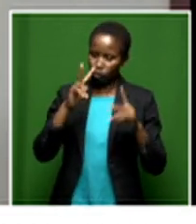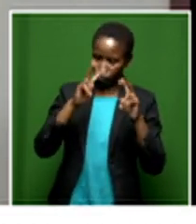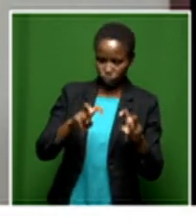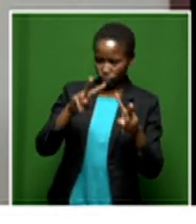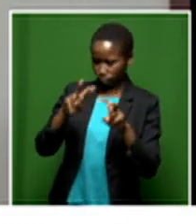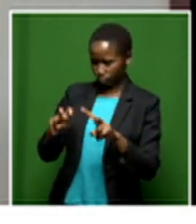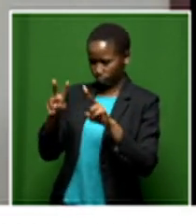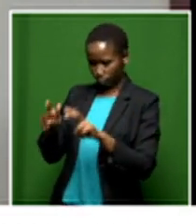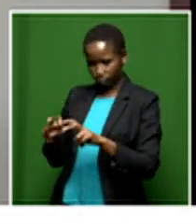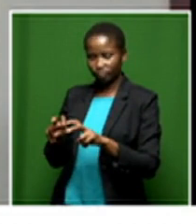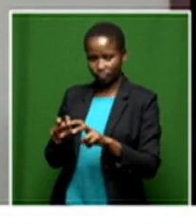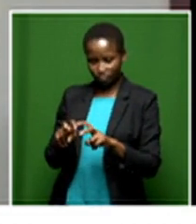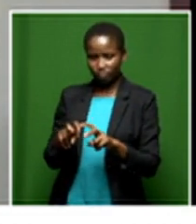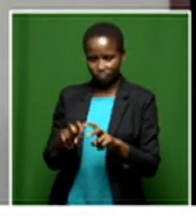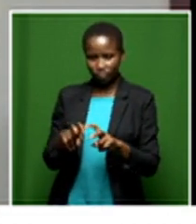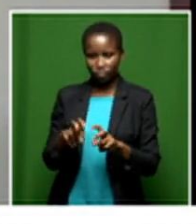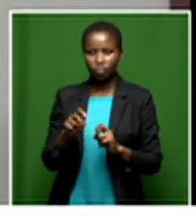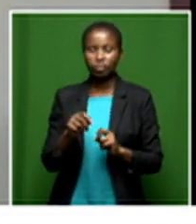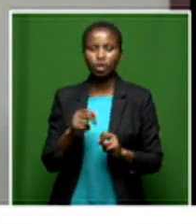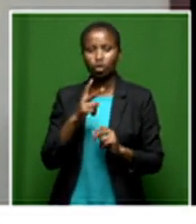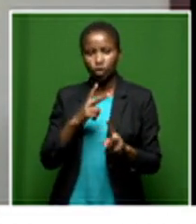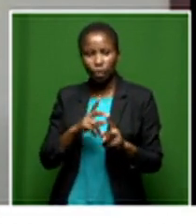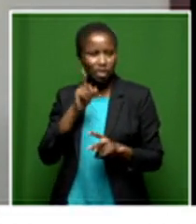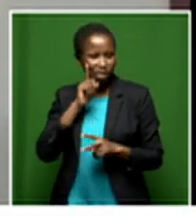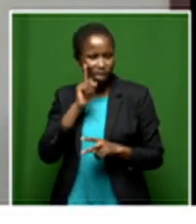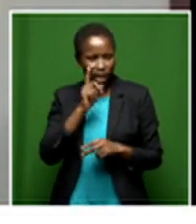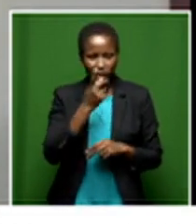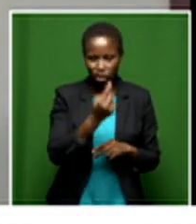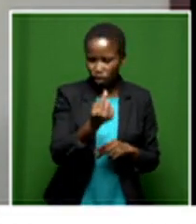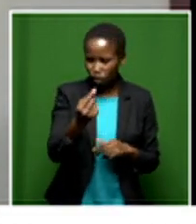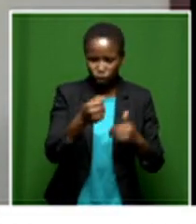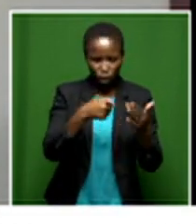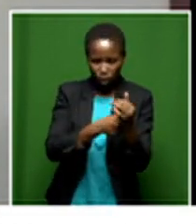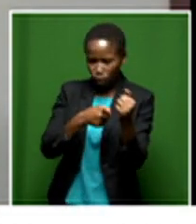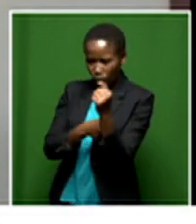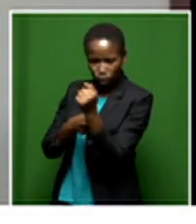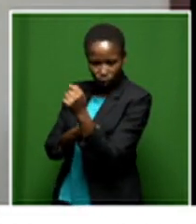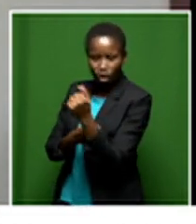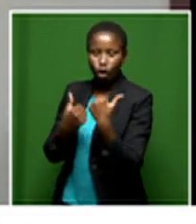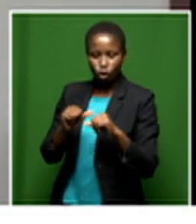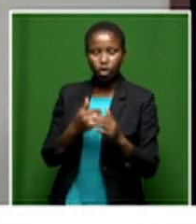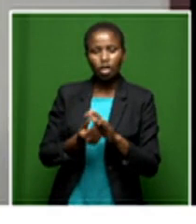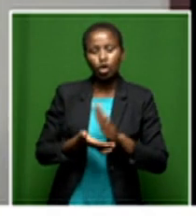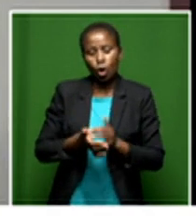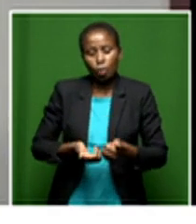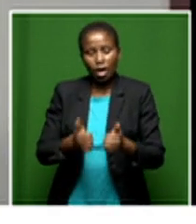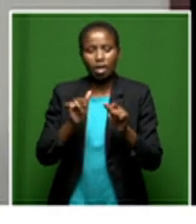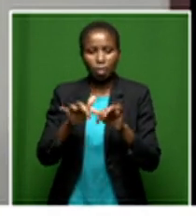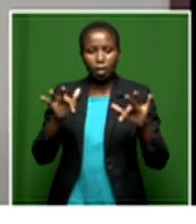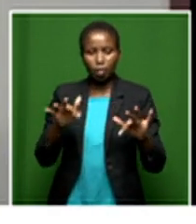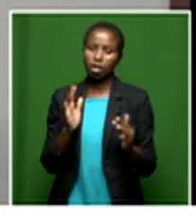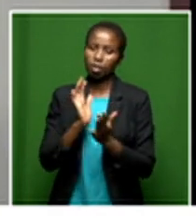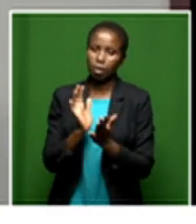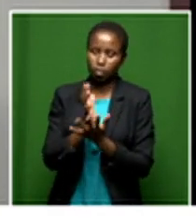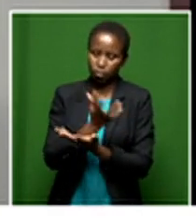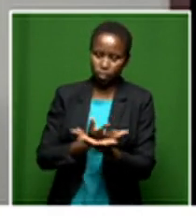matters and the merits of each of those, and we'll be going back to the public to see what we can do. So I have taken note of